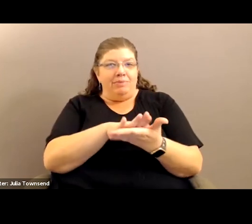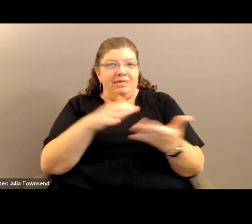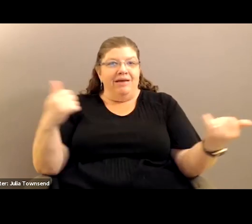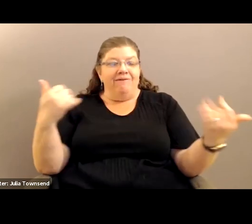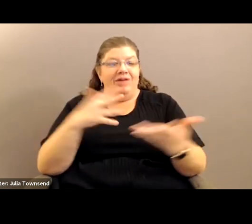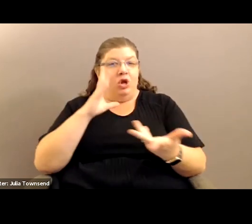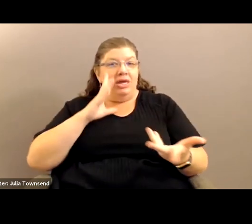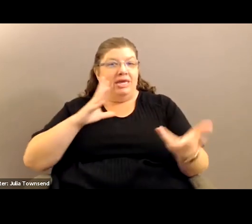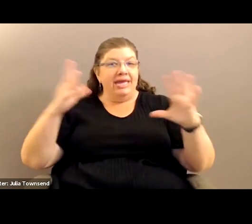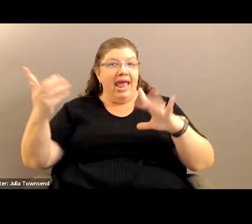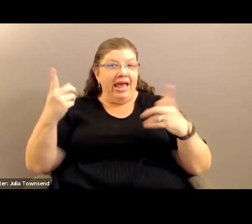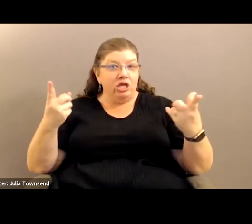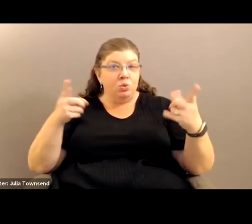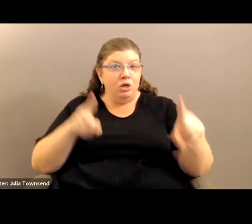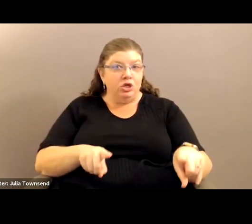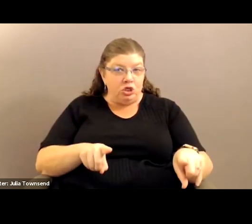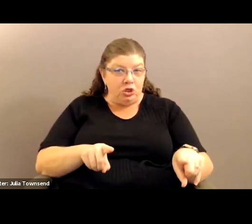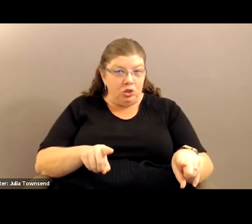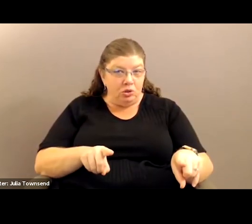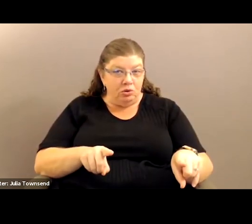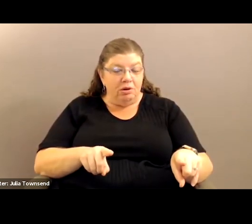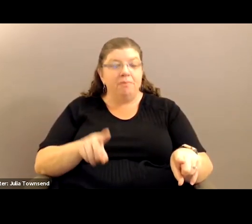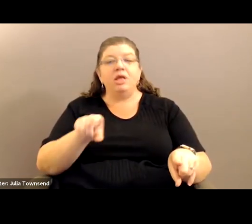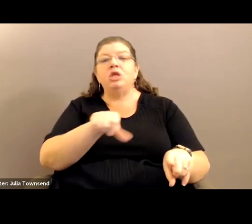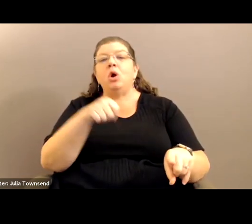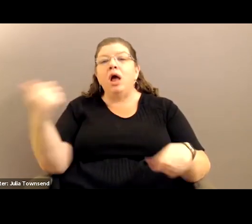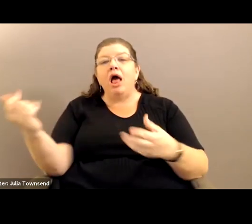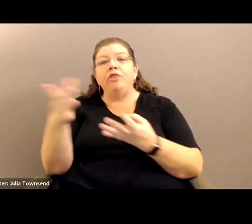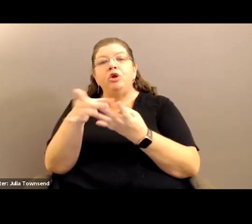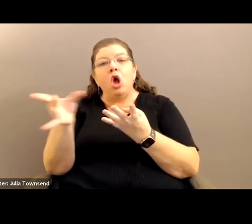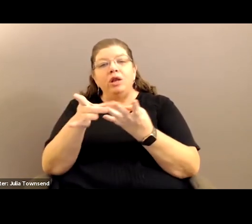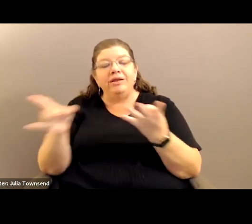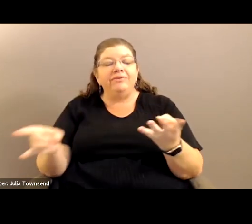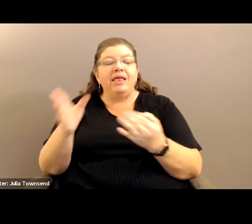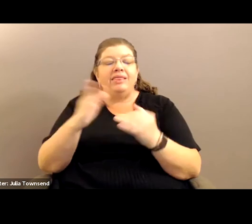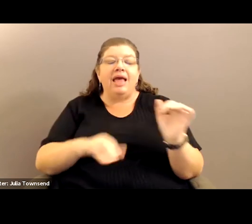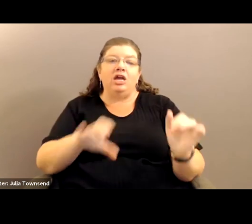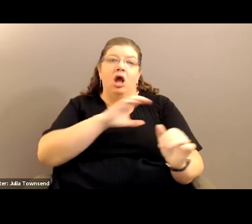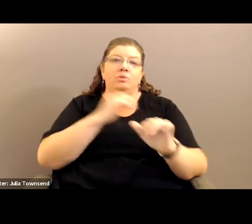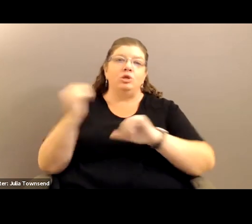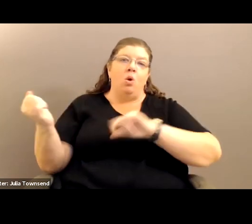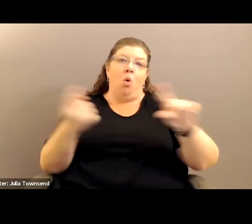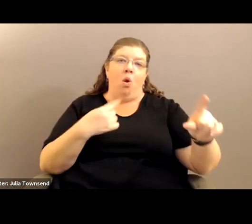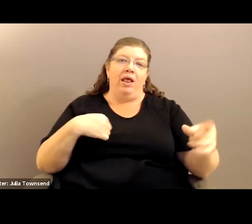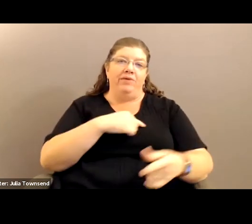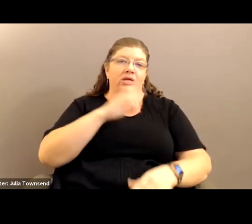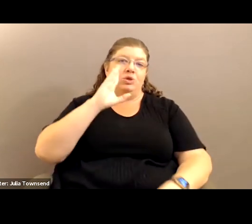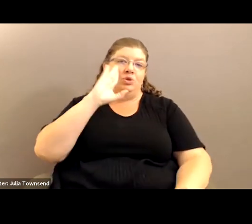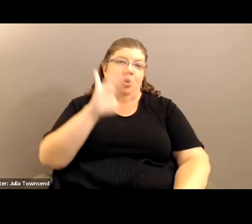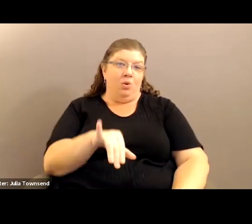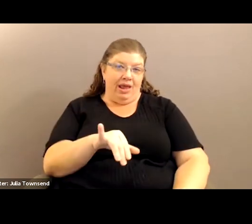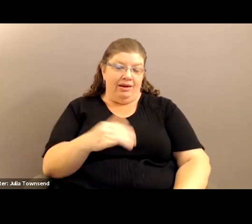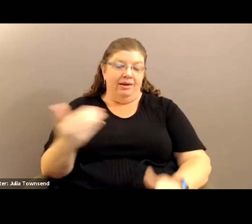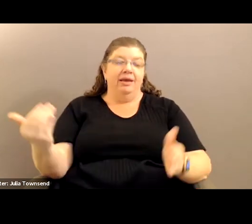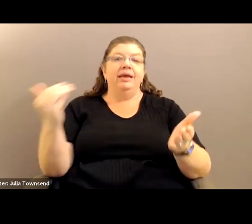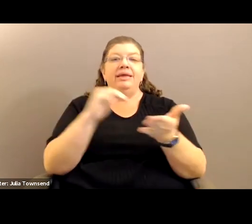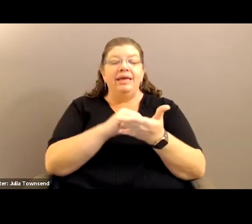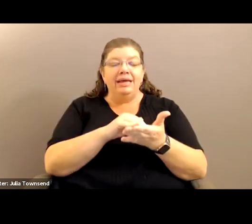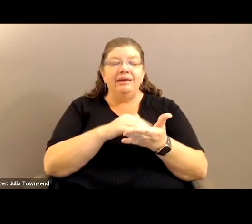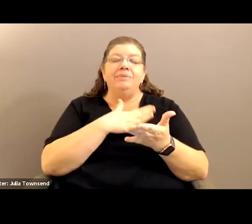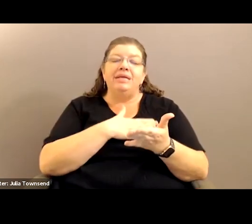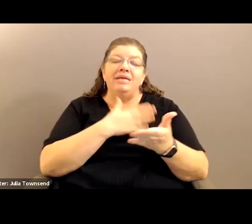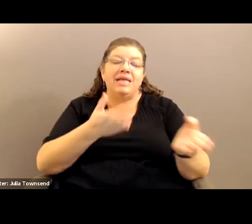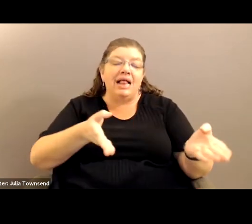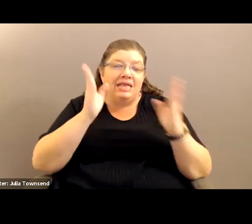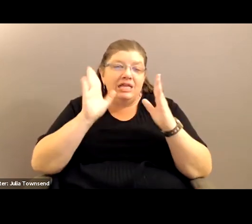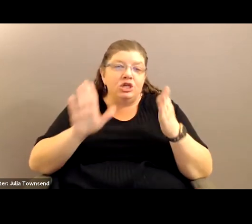chaos will ensue but there are better alternatives to cops and we all know that and once again i say listen to your students to